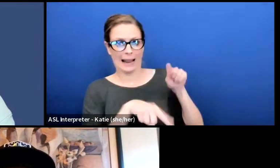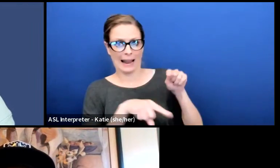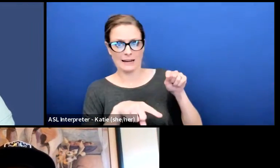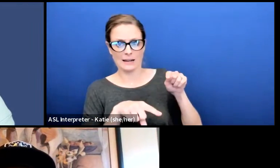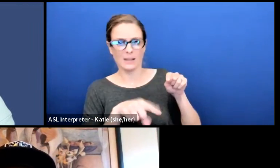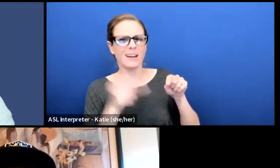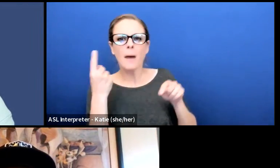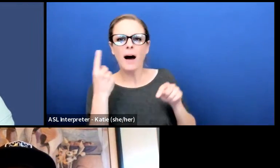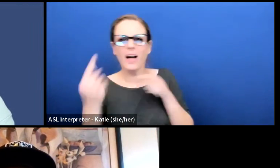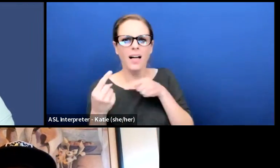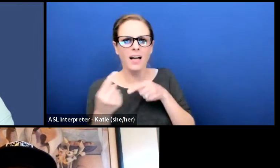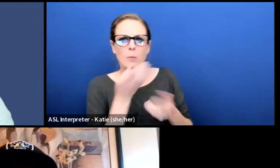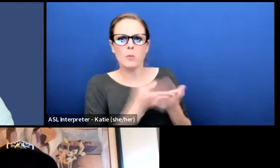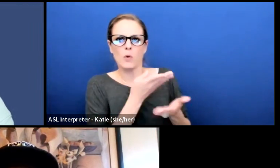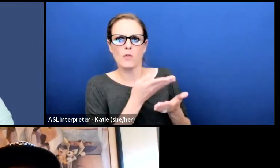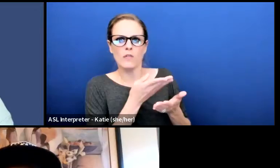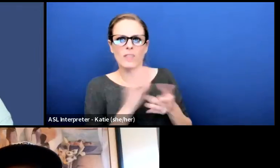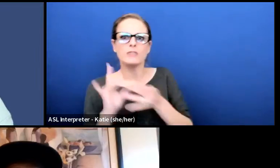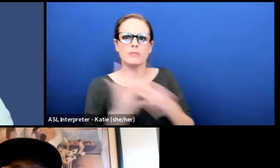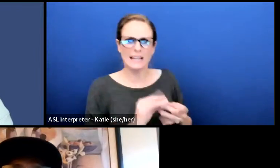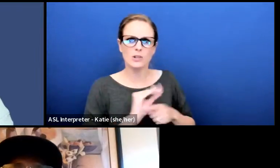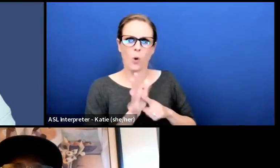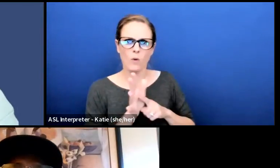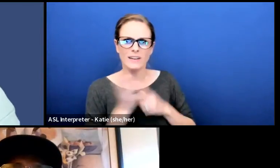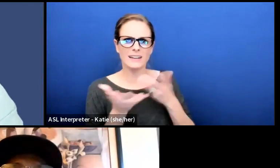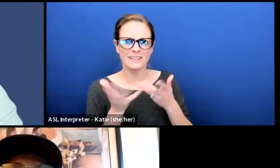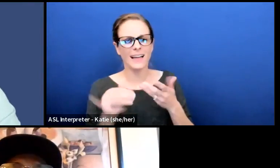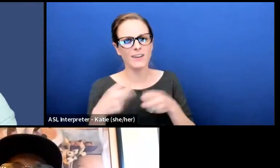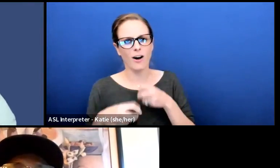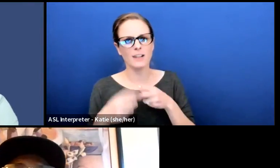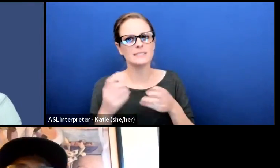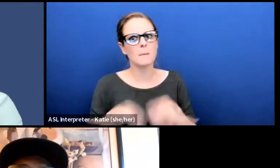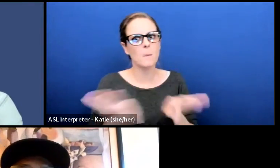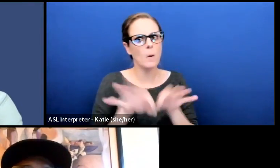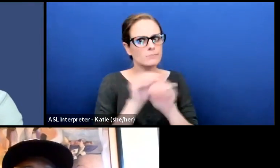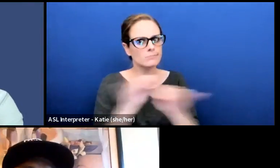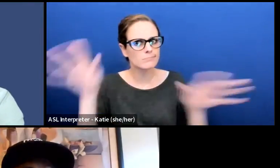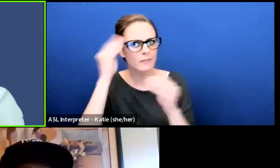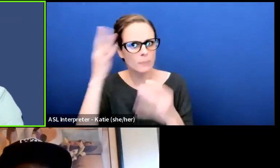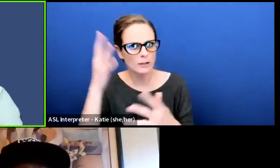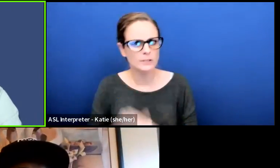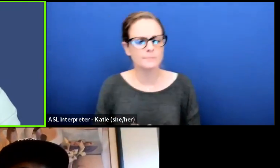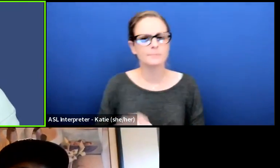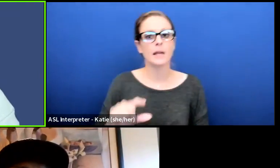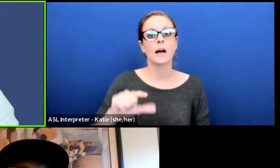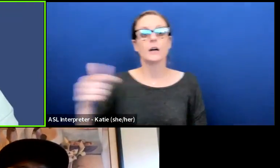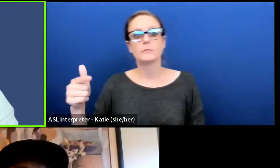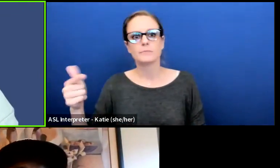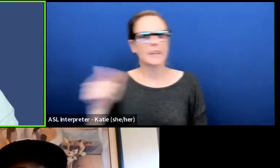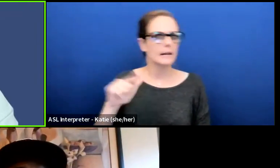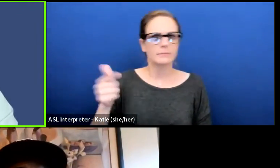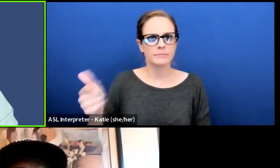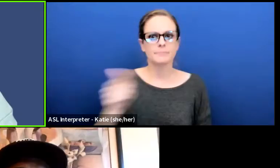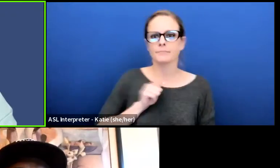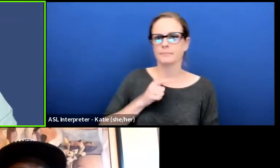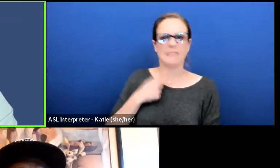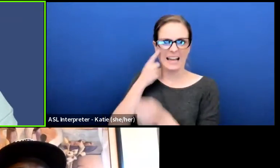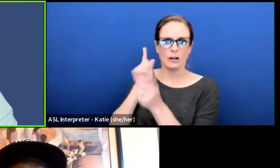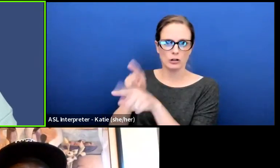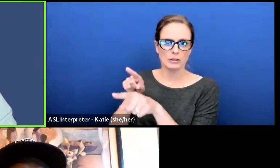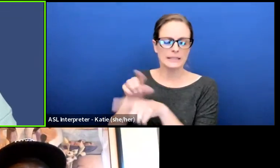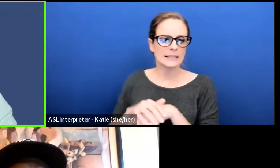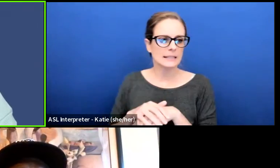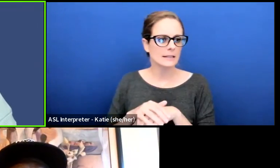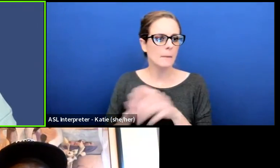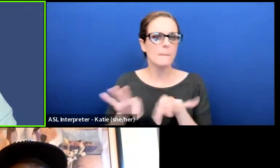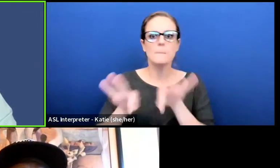Thank you, Gary. I agree. Go ahead, George. Sorry. No, please go, Dr. Moss. I was just going to agree and say we need to